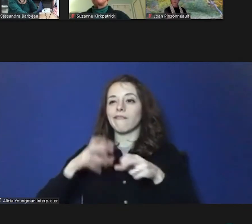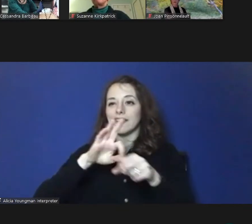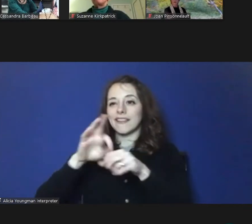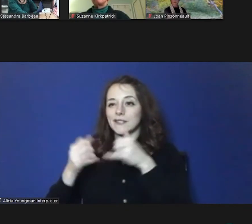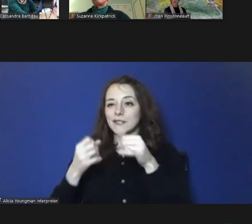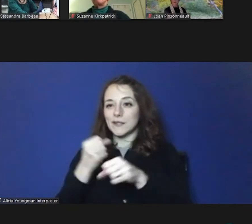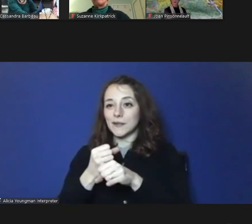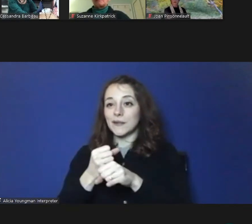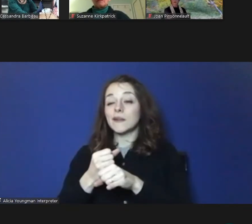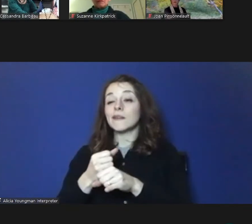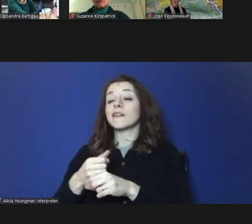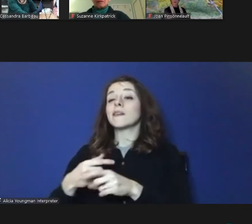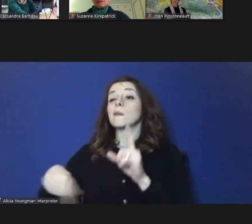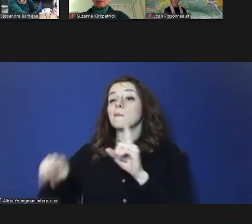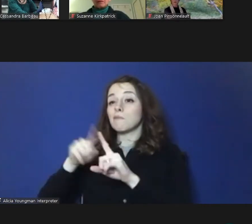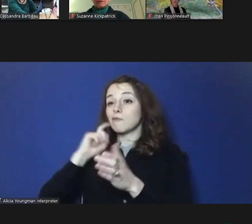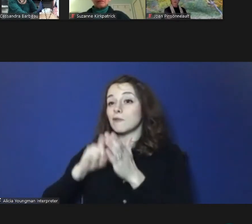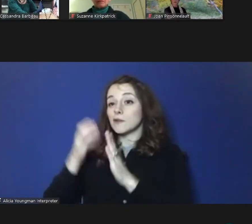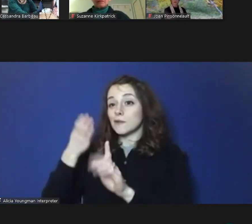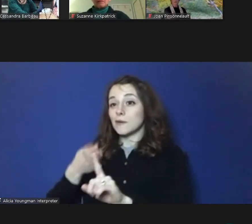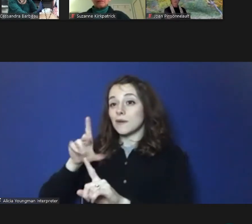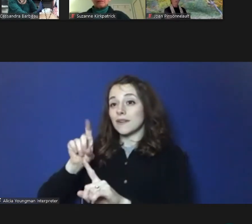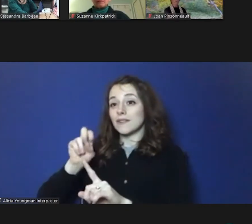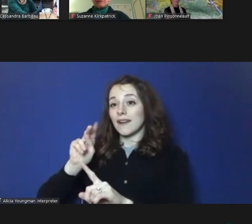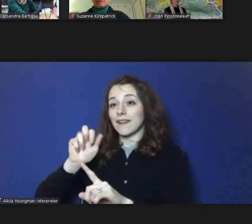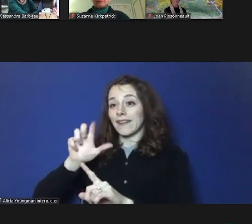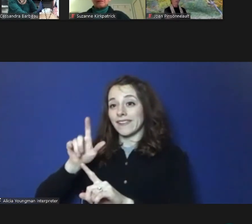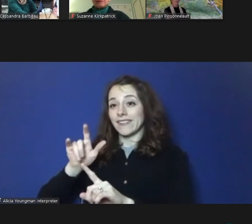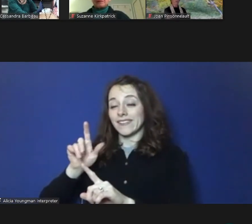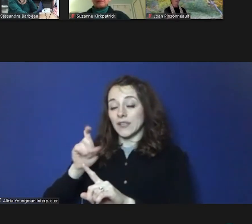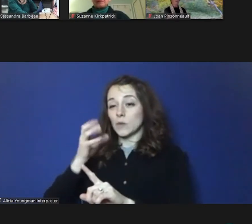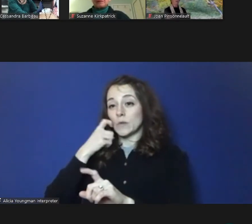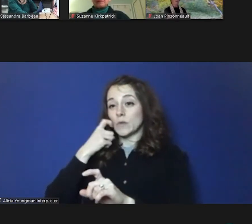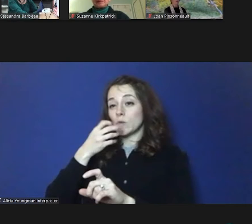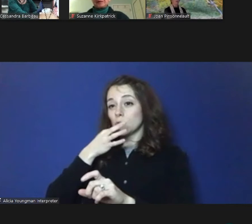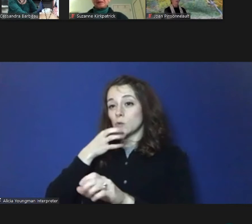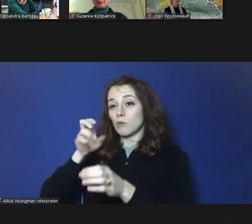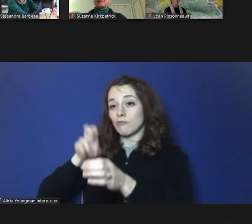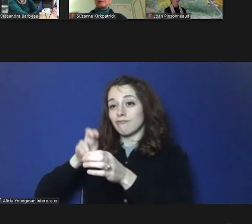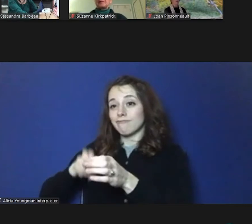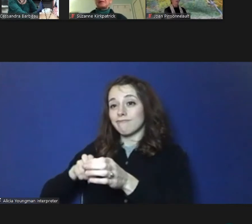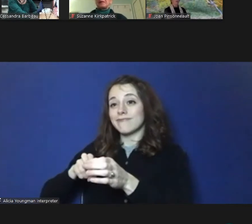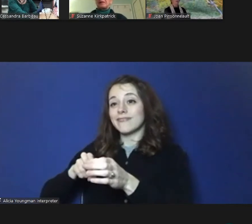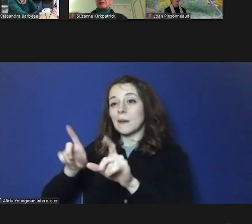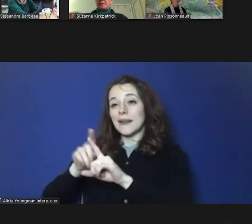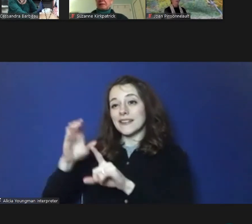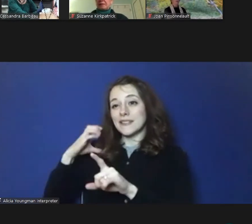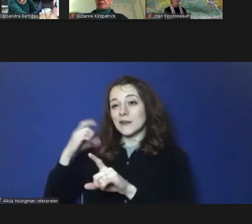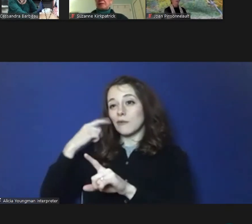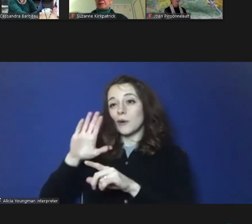and also to recognize you, Donald, as you step down as chair, for your leadership.